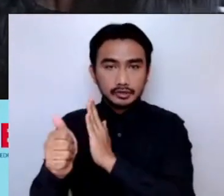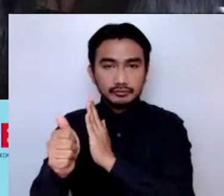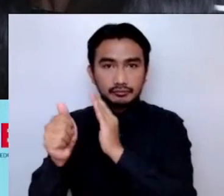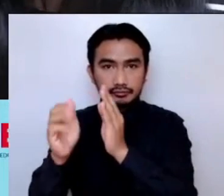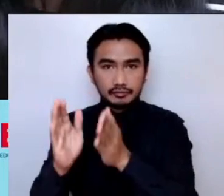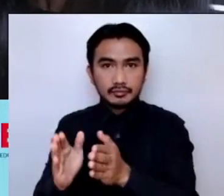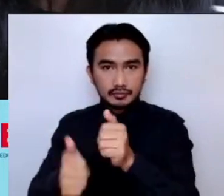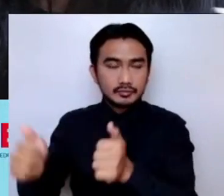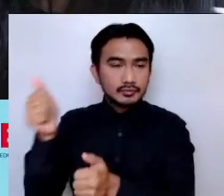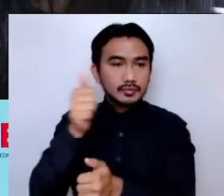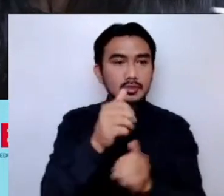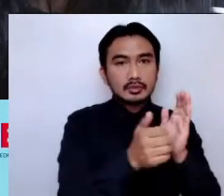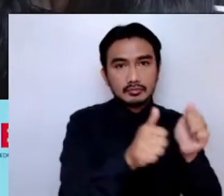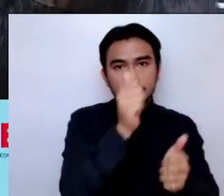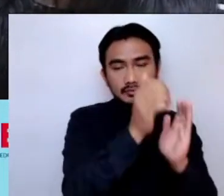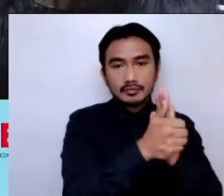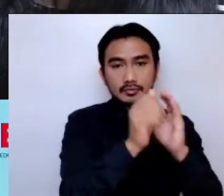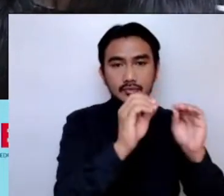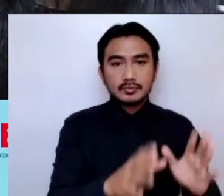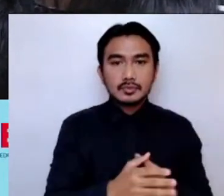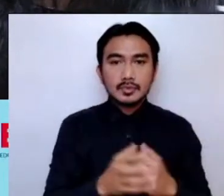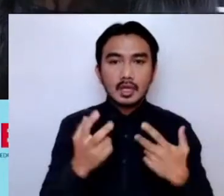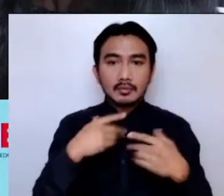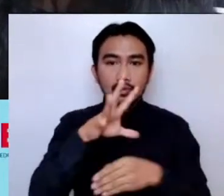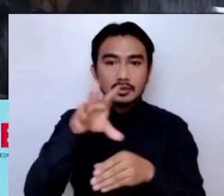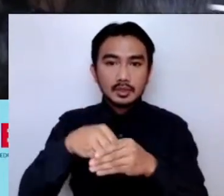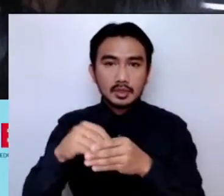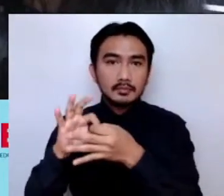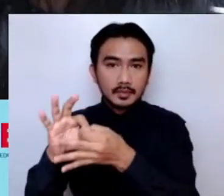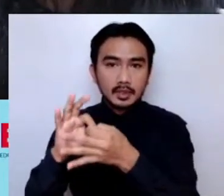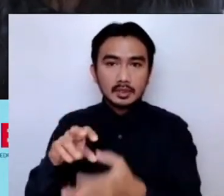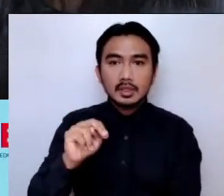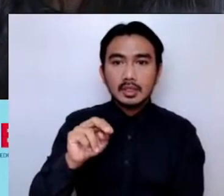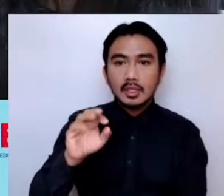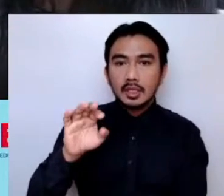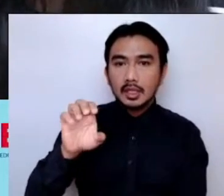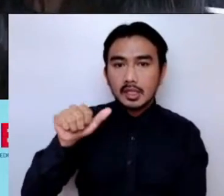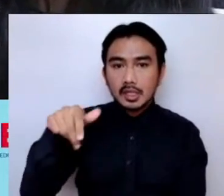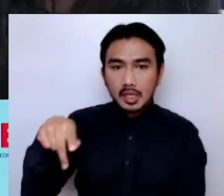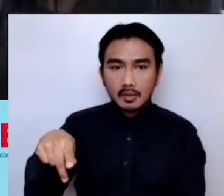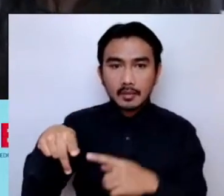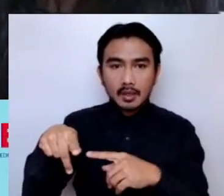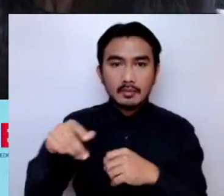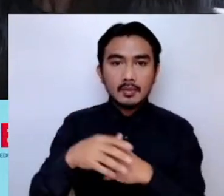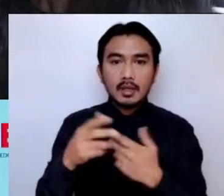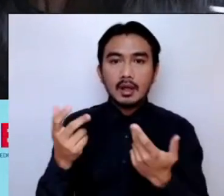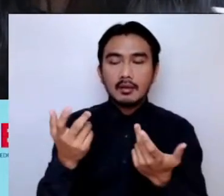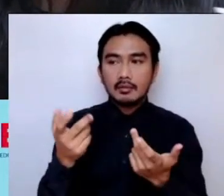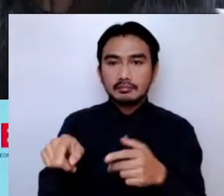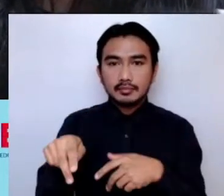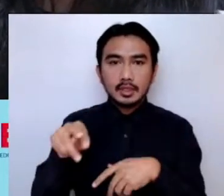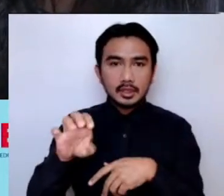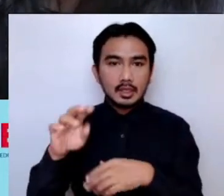partnership with NAYAP. So your LND, the LND interventions of teachers or their professional